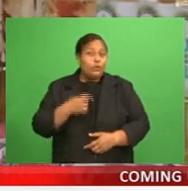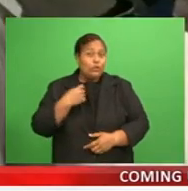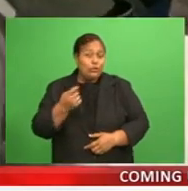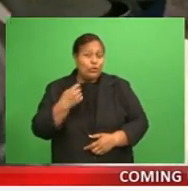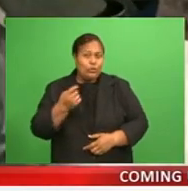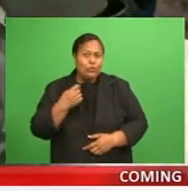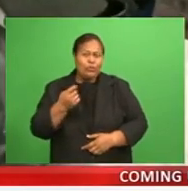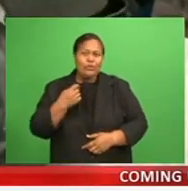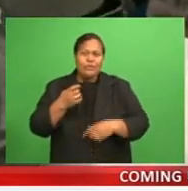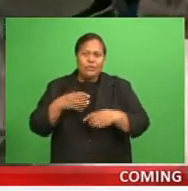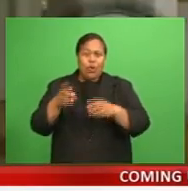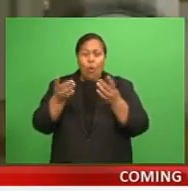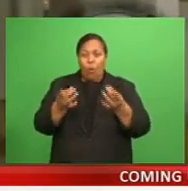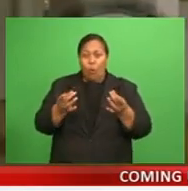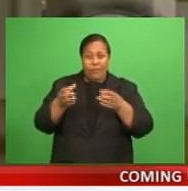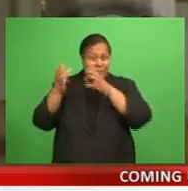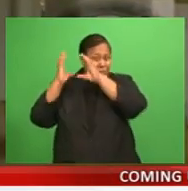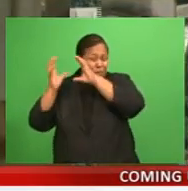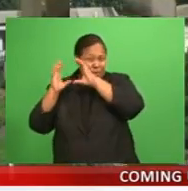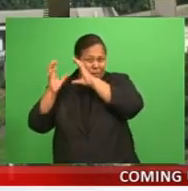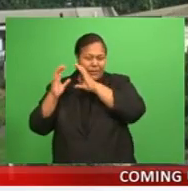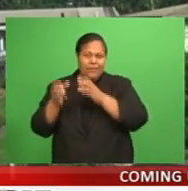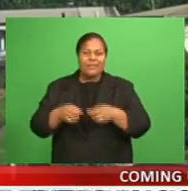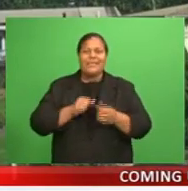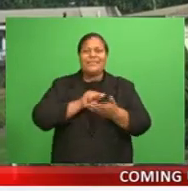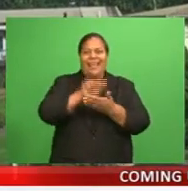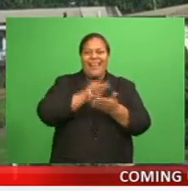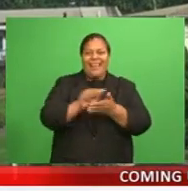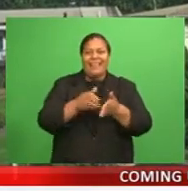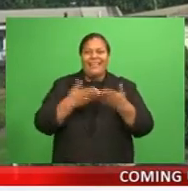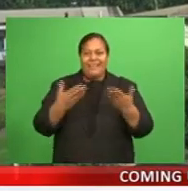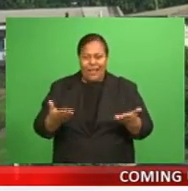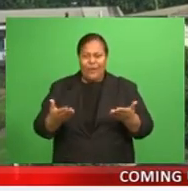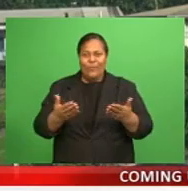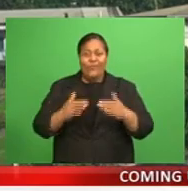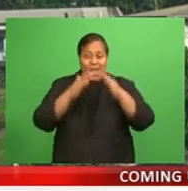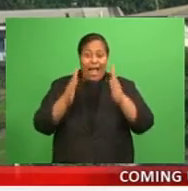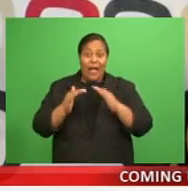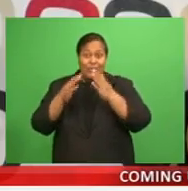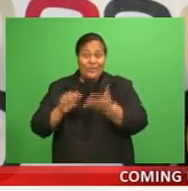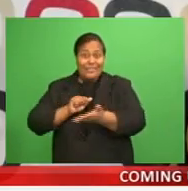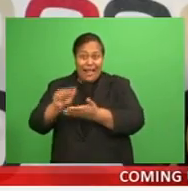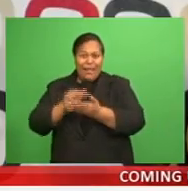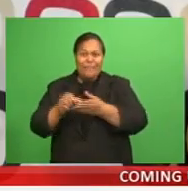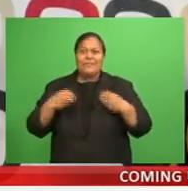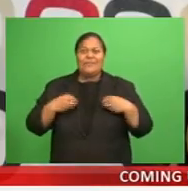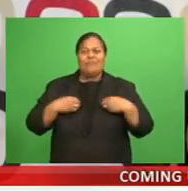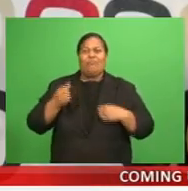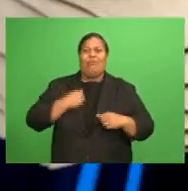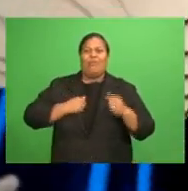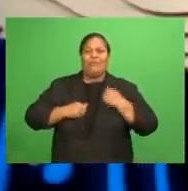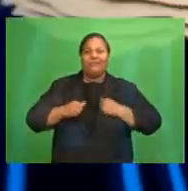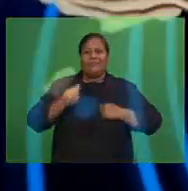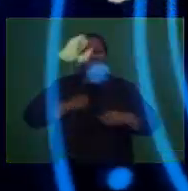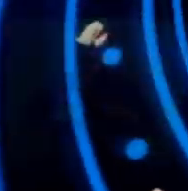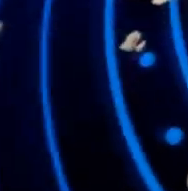edible coconut oil hits supermarket shelves, and real estate agents struggle with income.